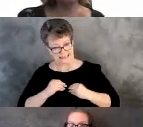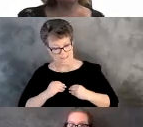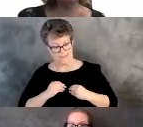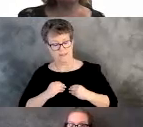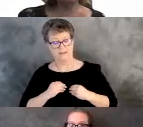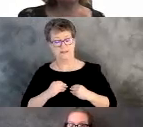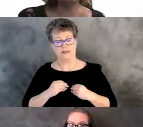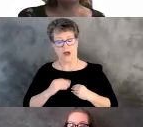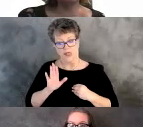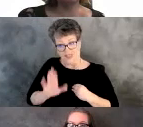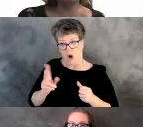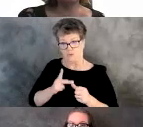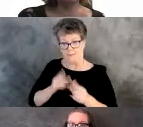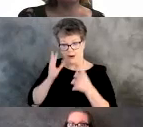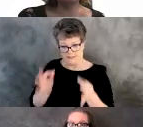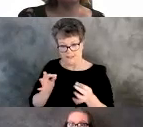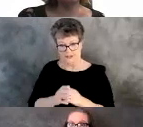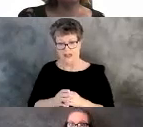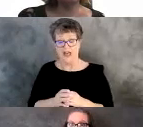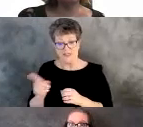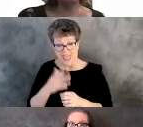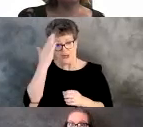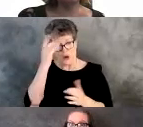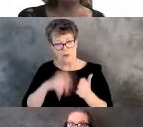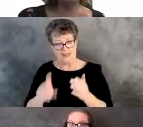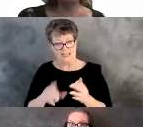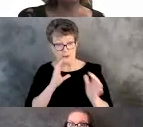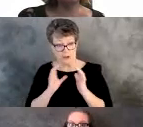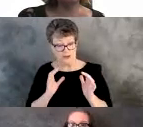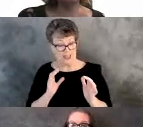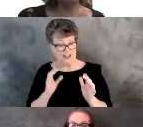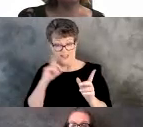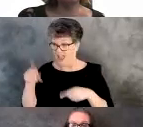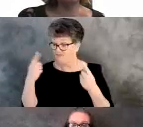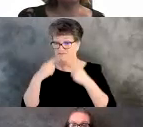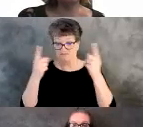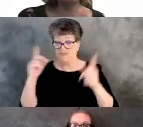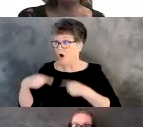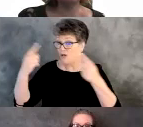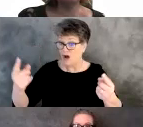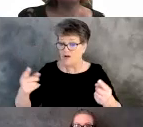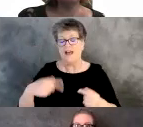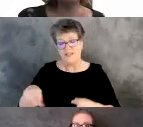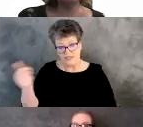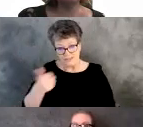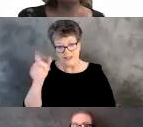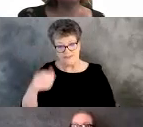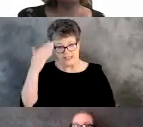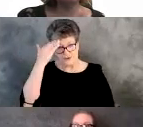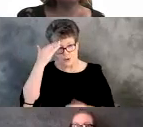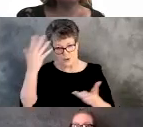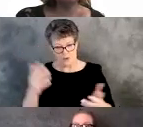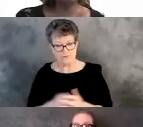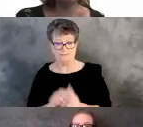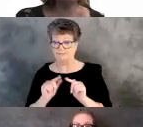their choice. They know what they need to communicate. They got this far, they know what they need. We do have some leeway